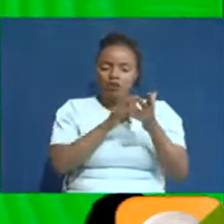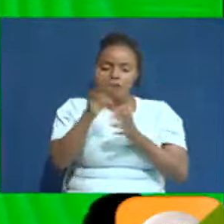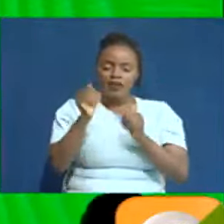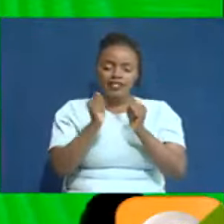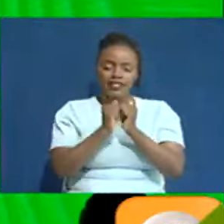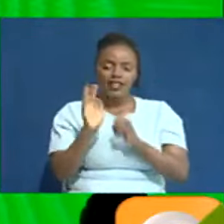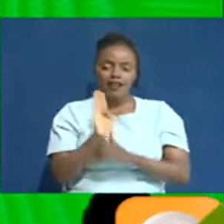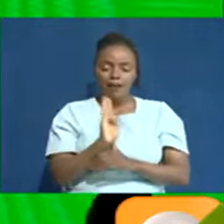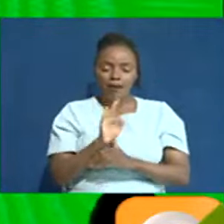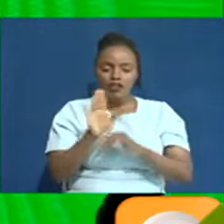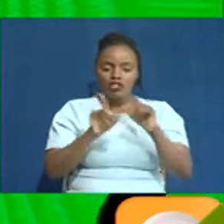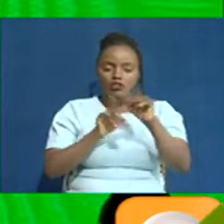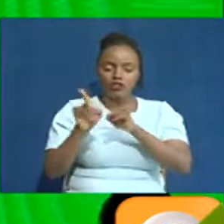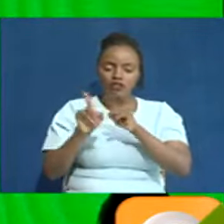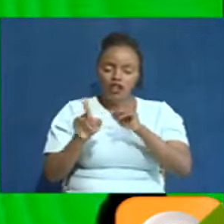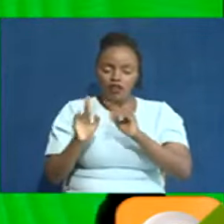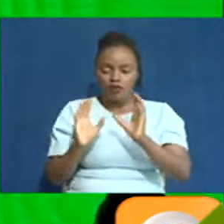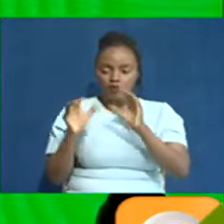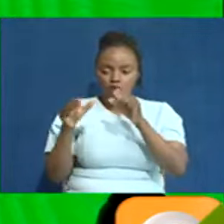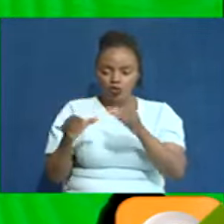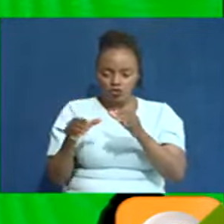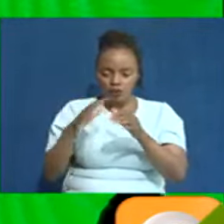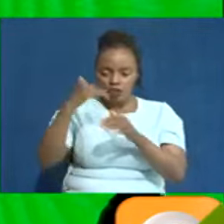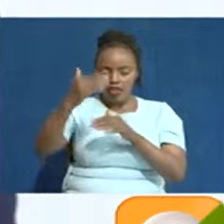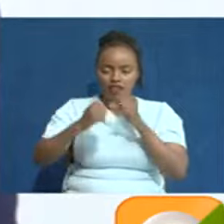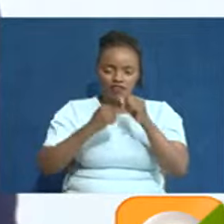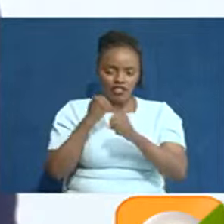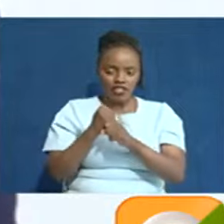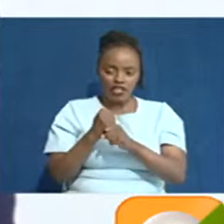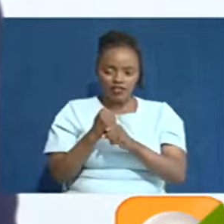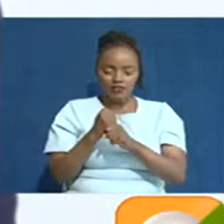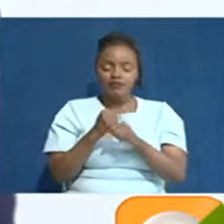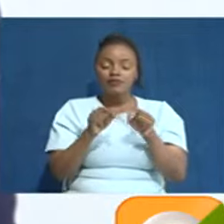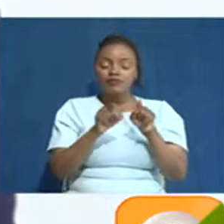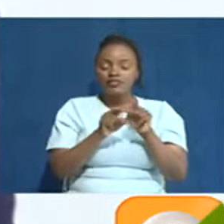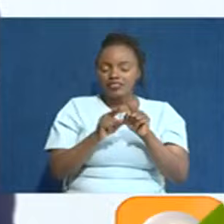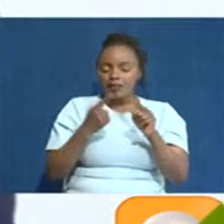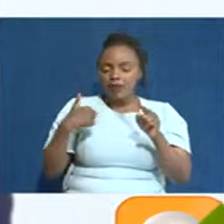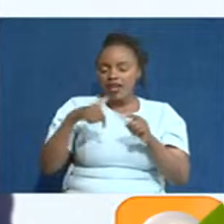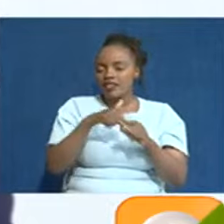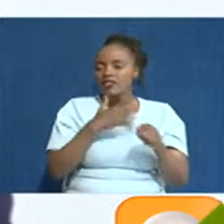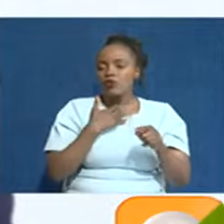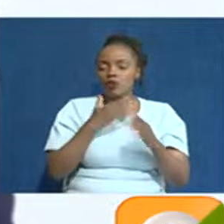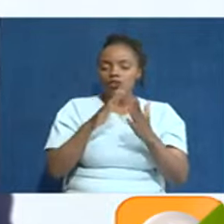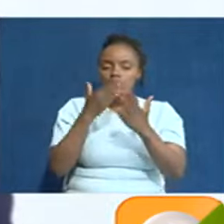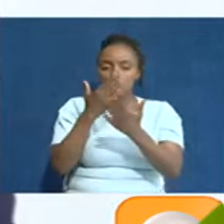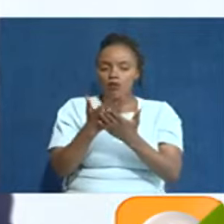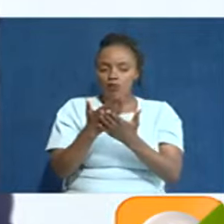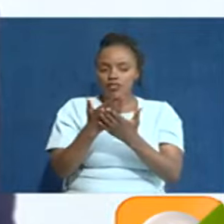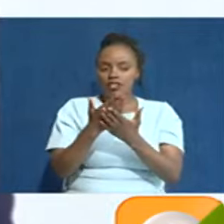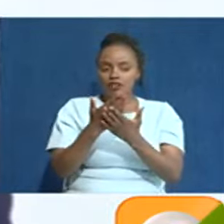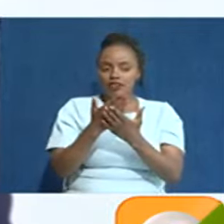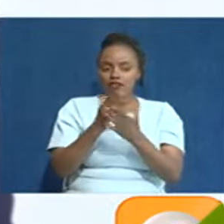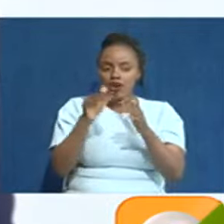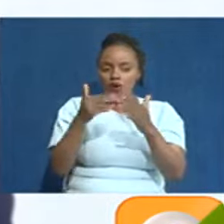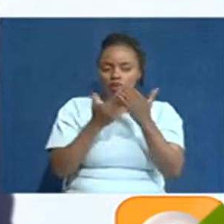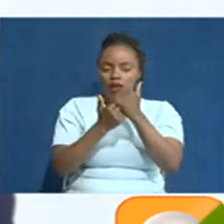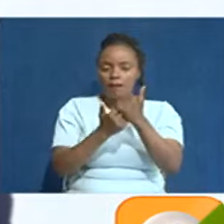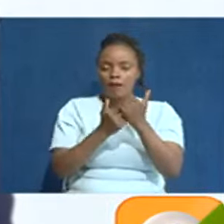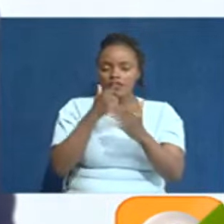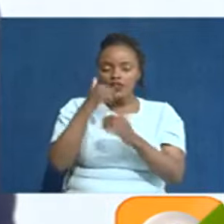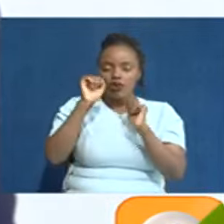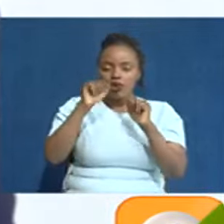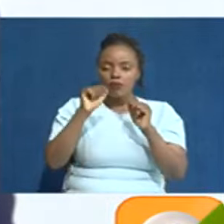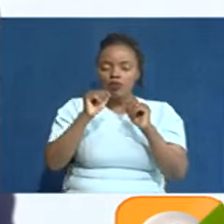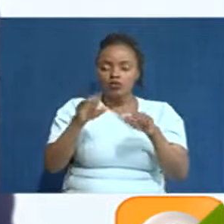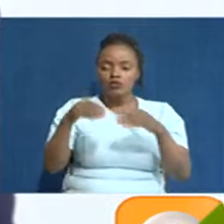billion shillings to the Safaricom Consortium every year. Given that we wanted a proposal, somebody or a partner who is able to